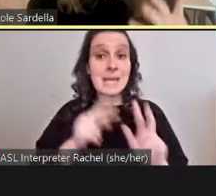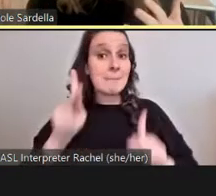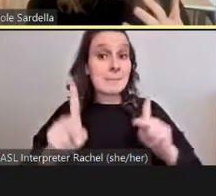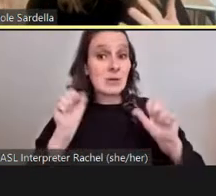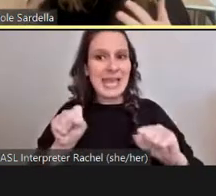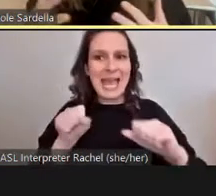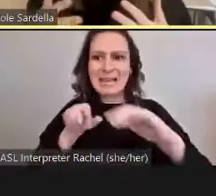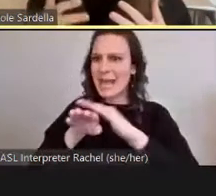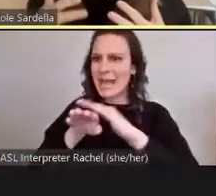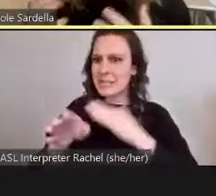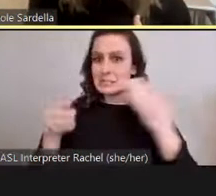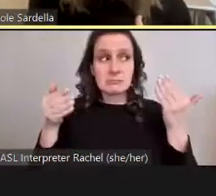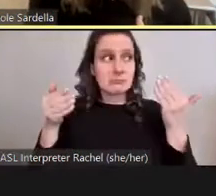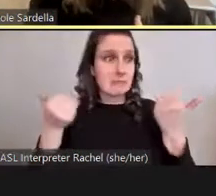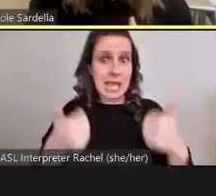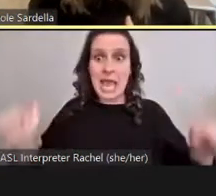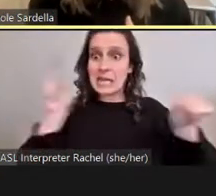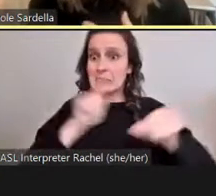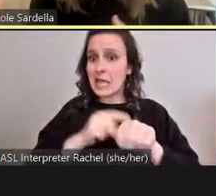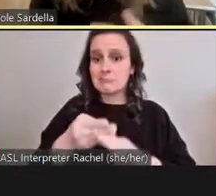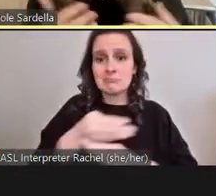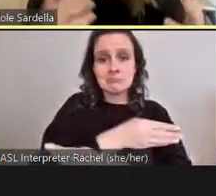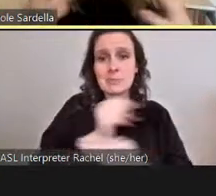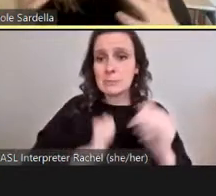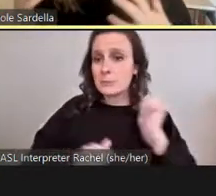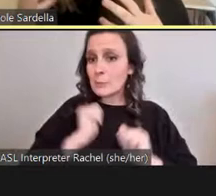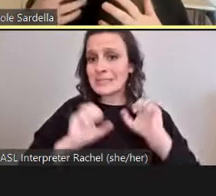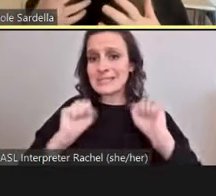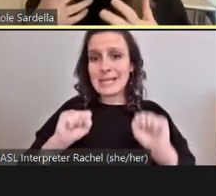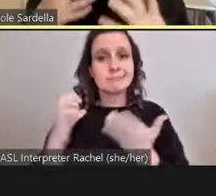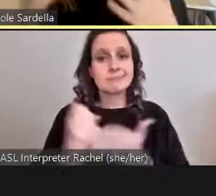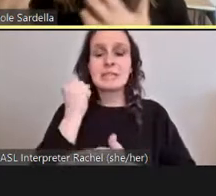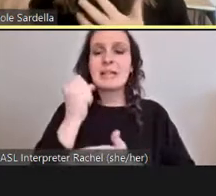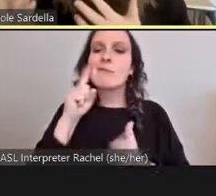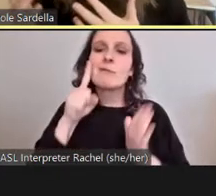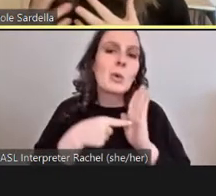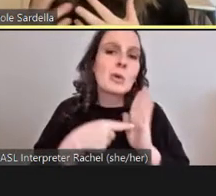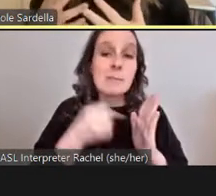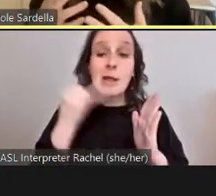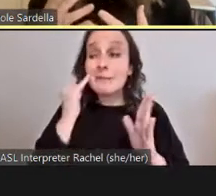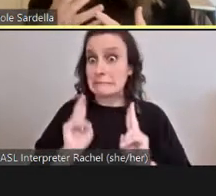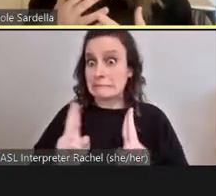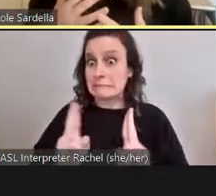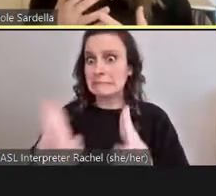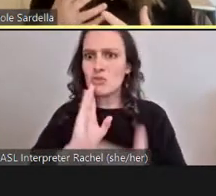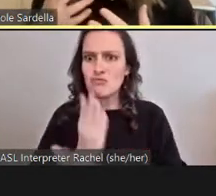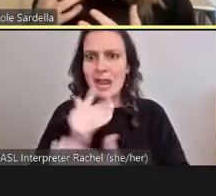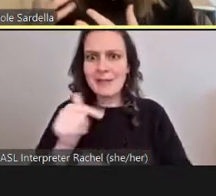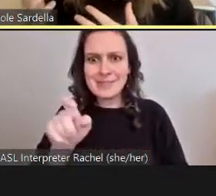go whenever, prior to the performance, if maybe they're running late or